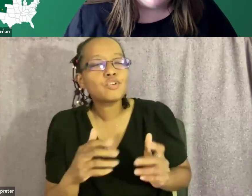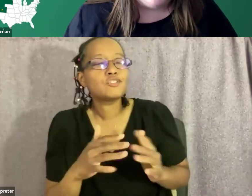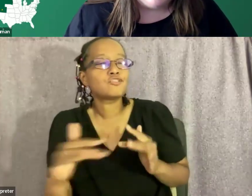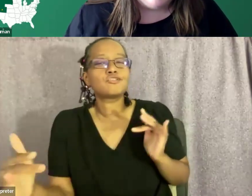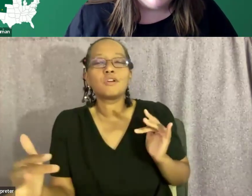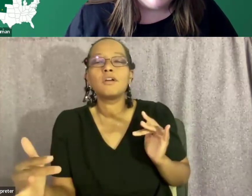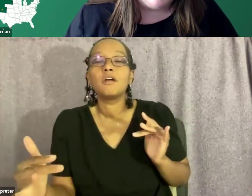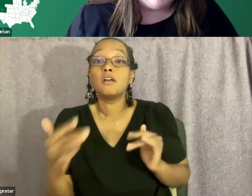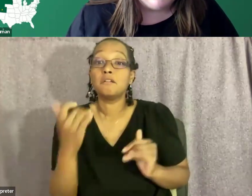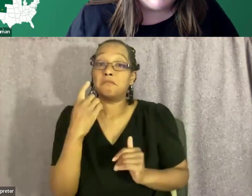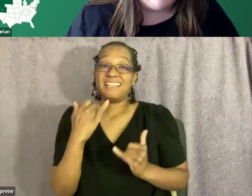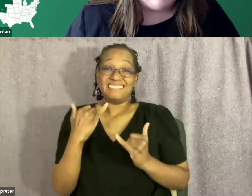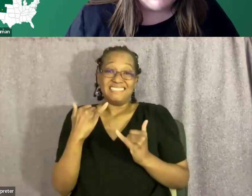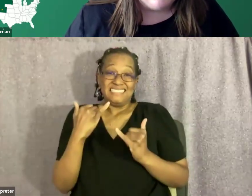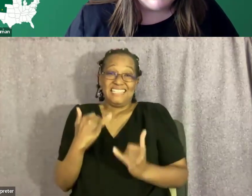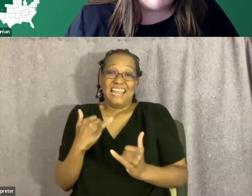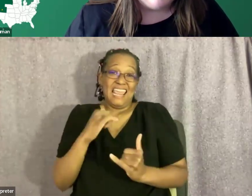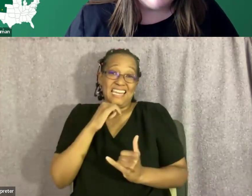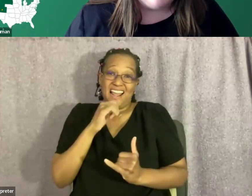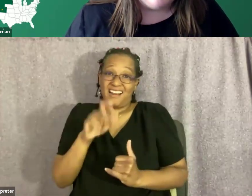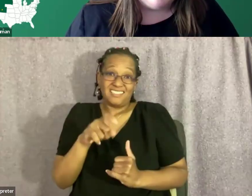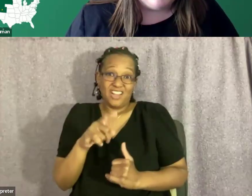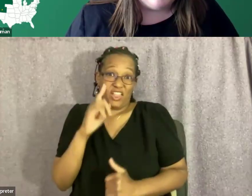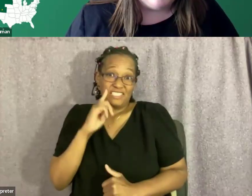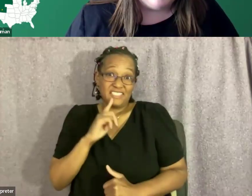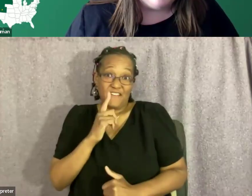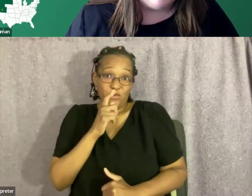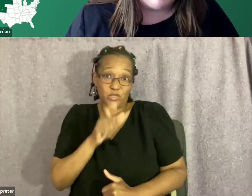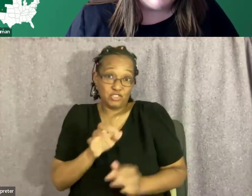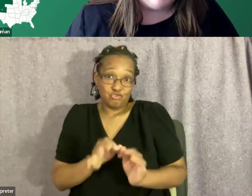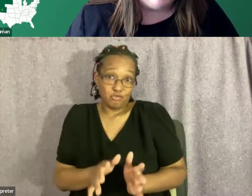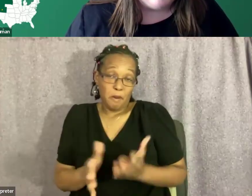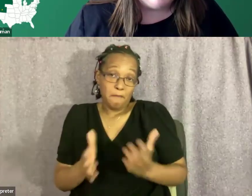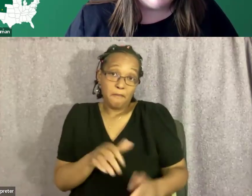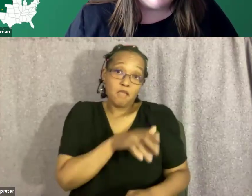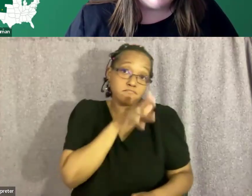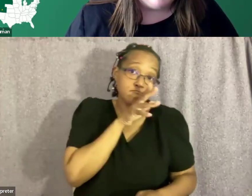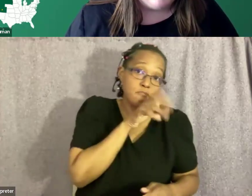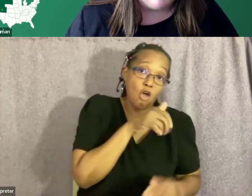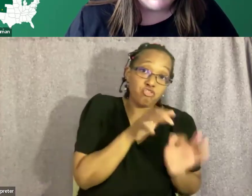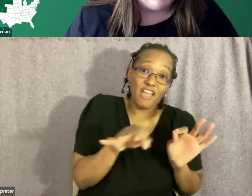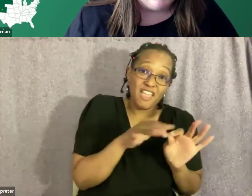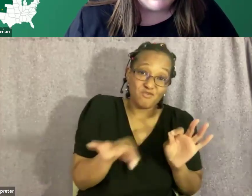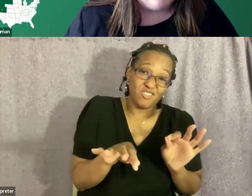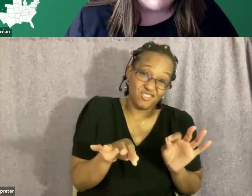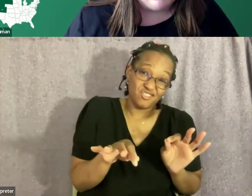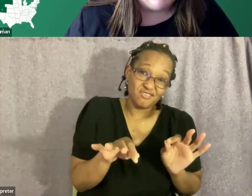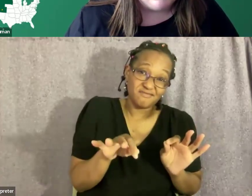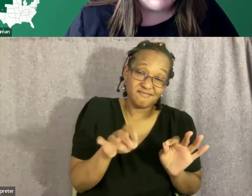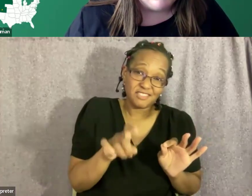today that doesn't necessarily mean somebody who's deaf. It could be someone who speaks another language, which is also